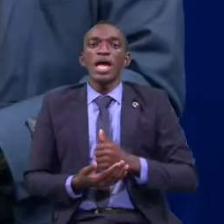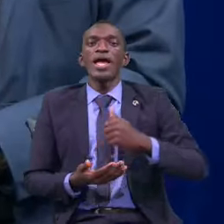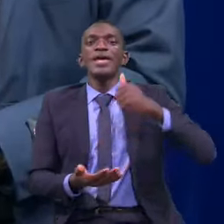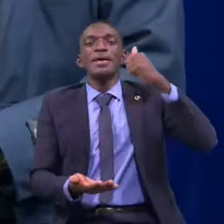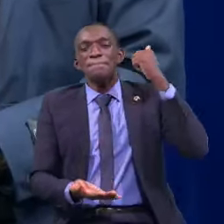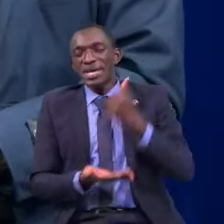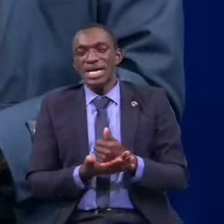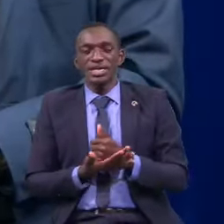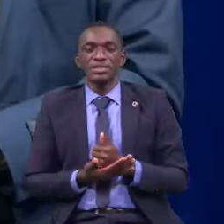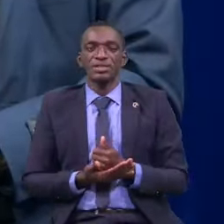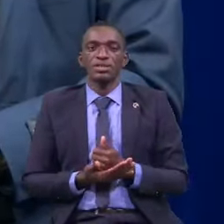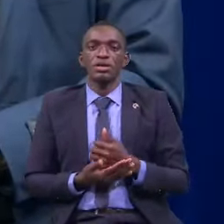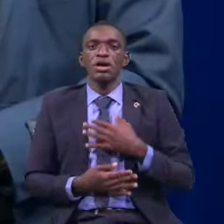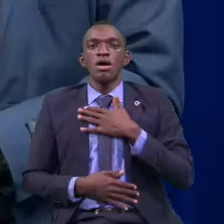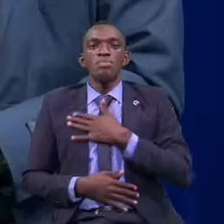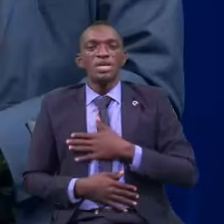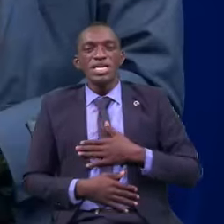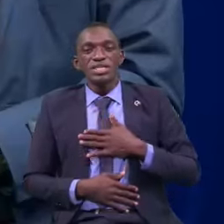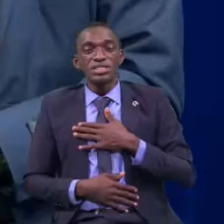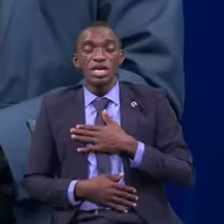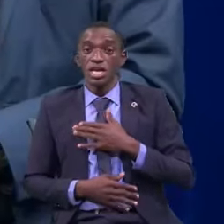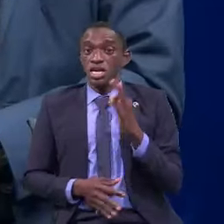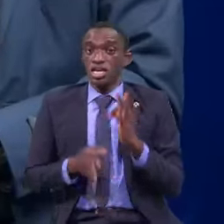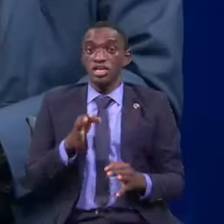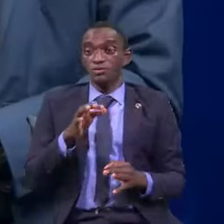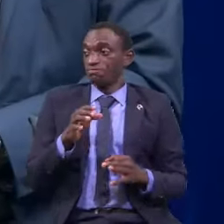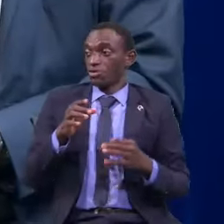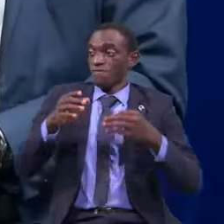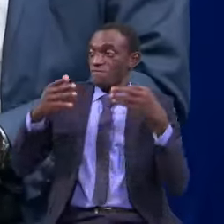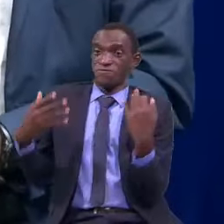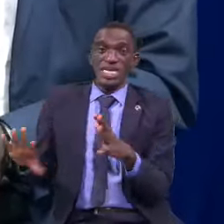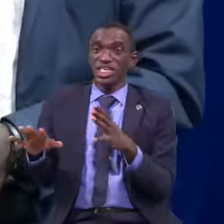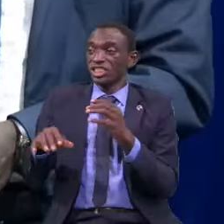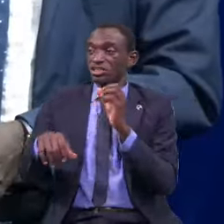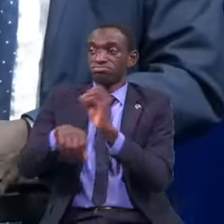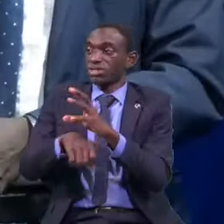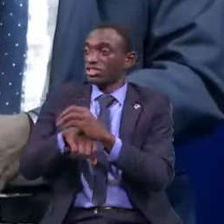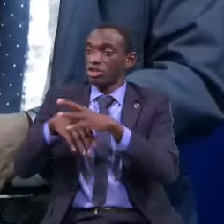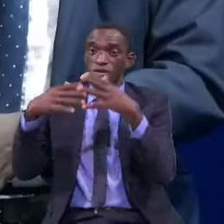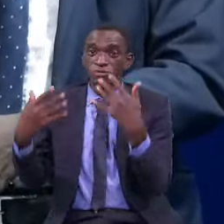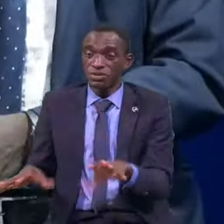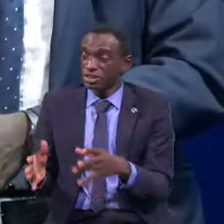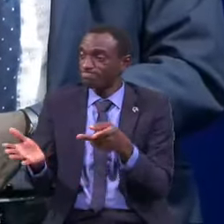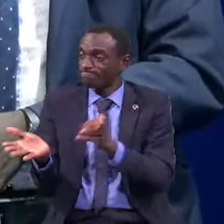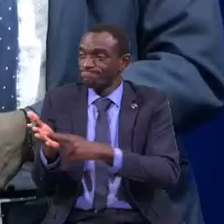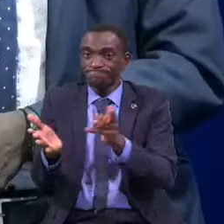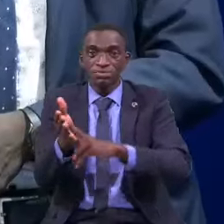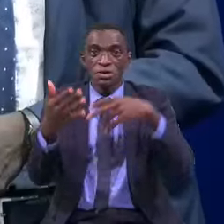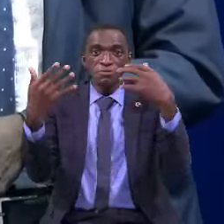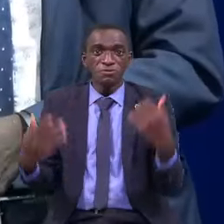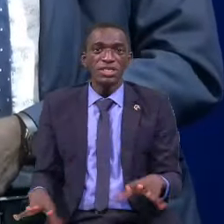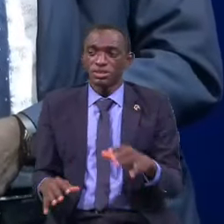Amen. Please, if you are finished canceling to my left-hand side here, can you please indicate?